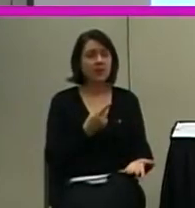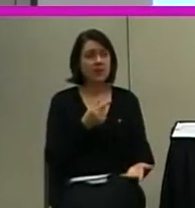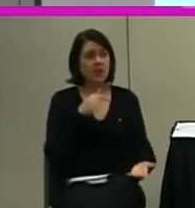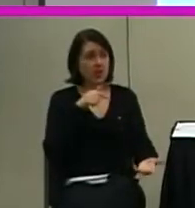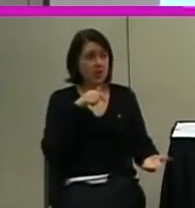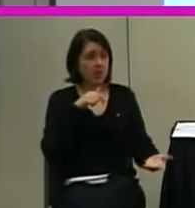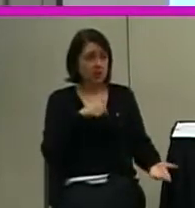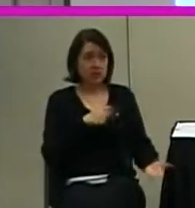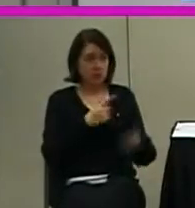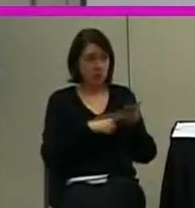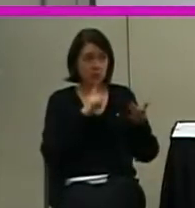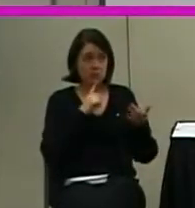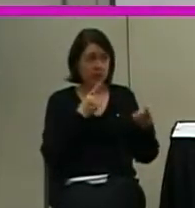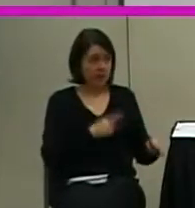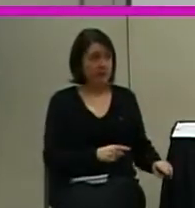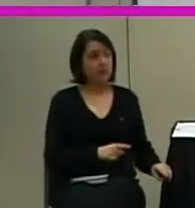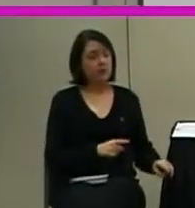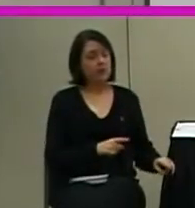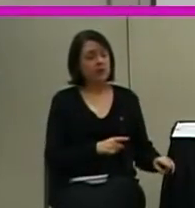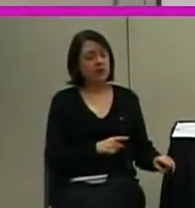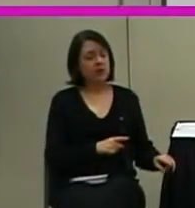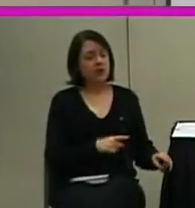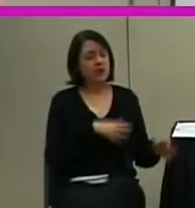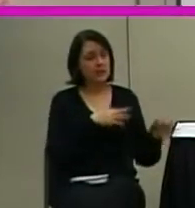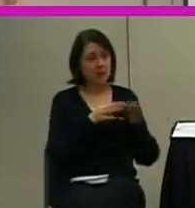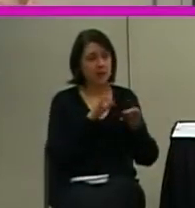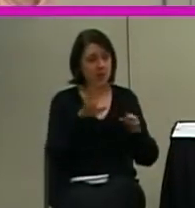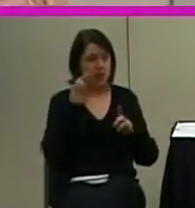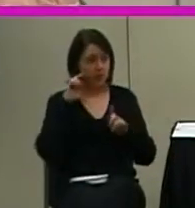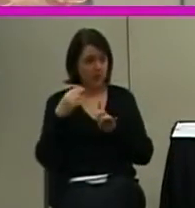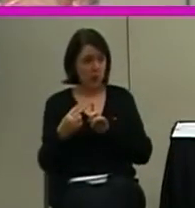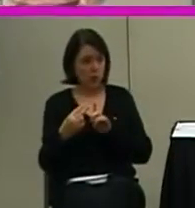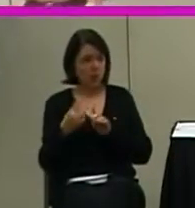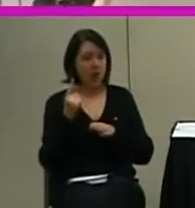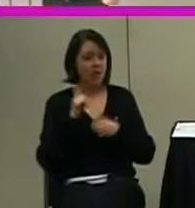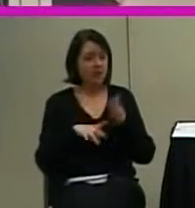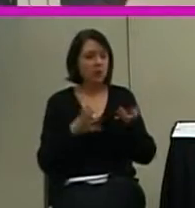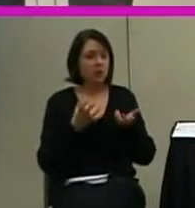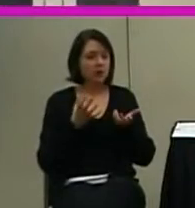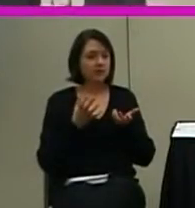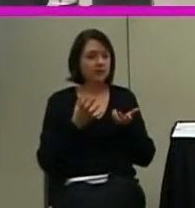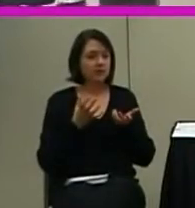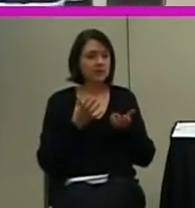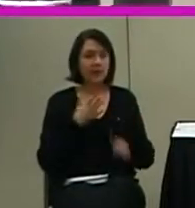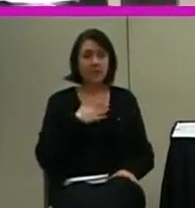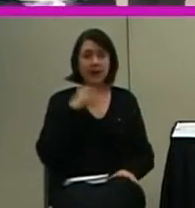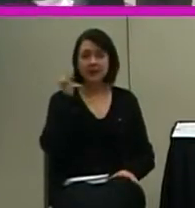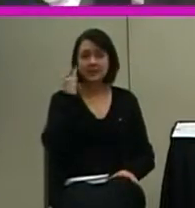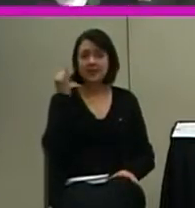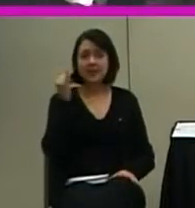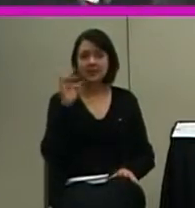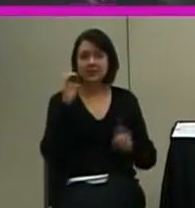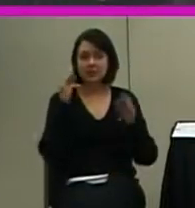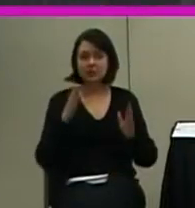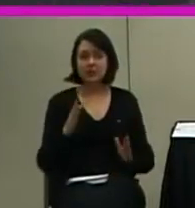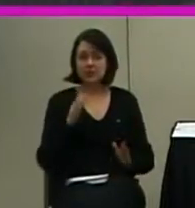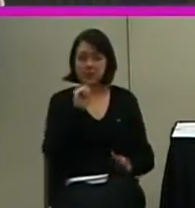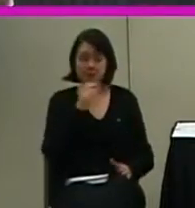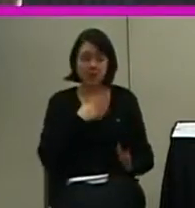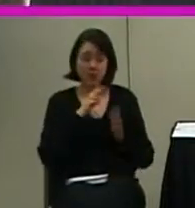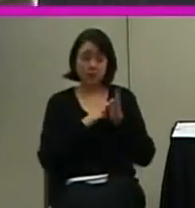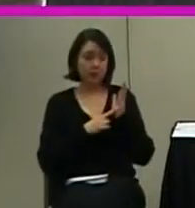here's what really happened. And explain their point. That's what we'd like them to do. Now this is not my idea, it's the teacher's, because this is not my